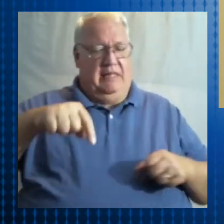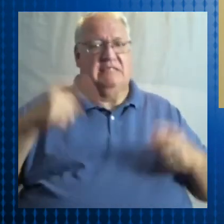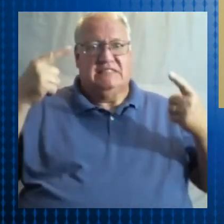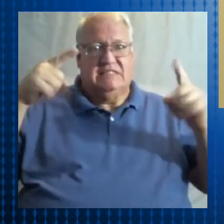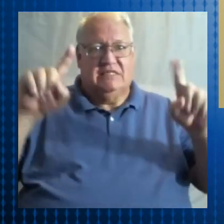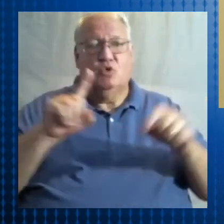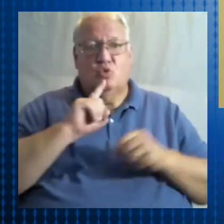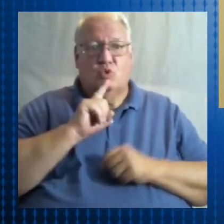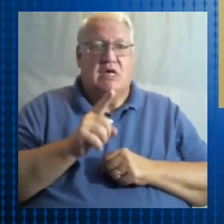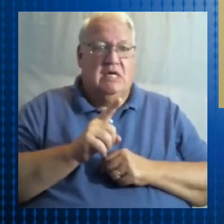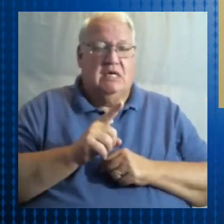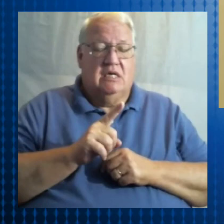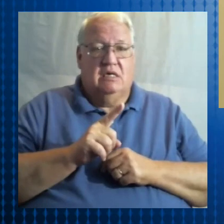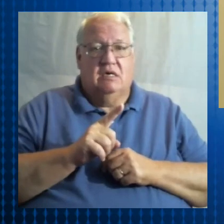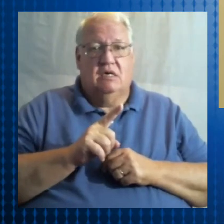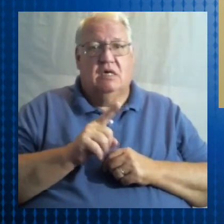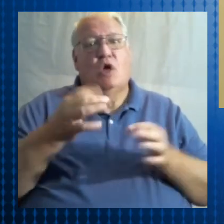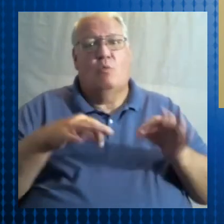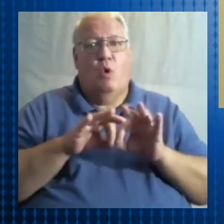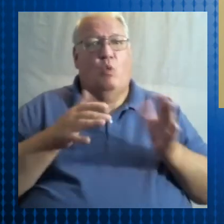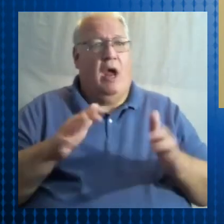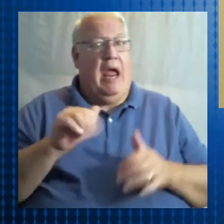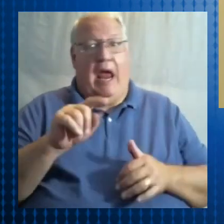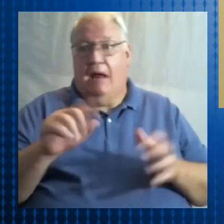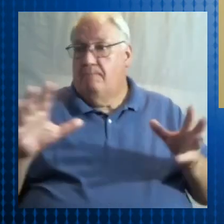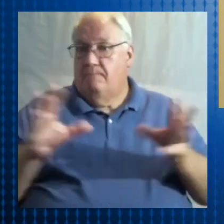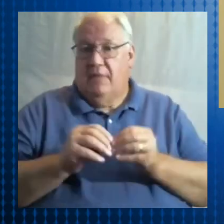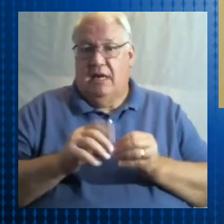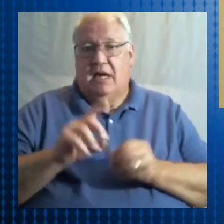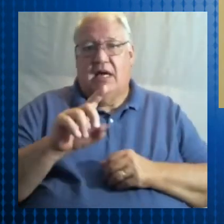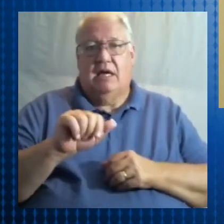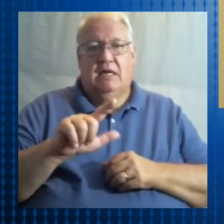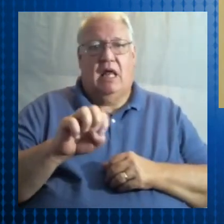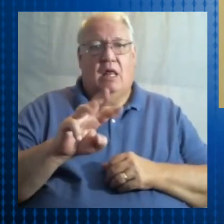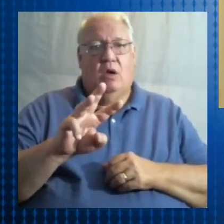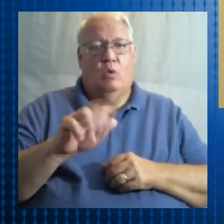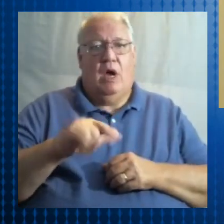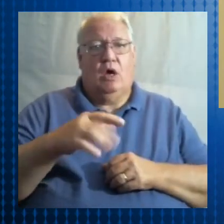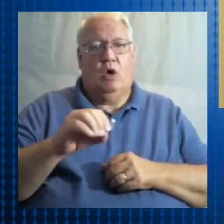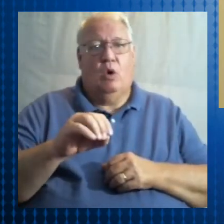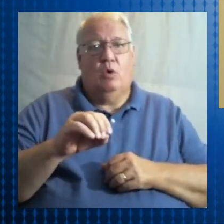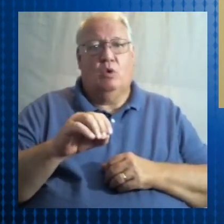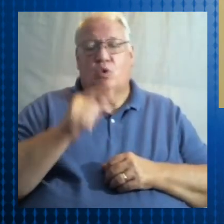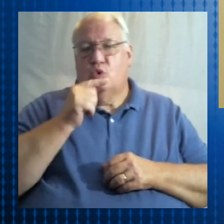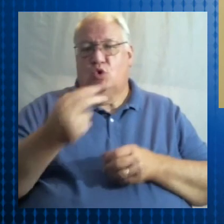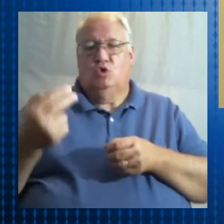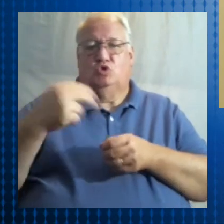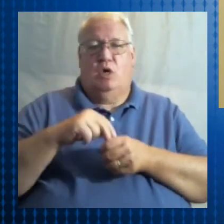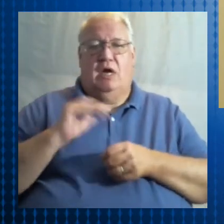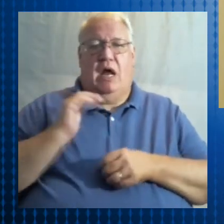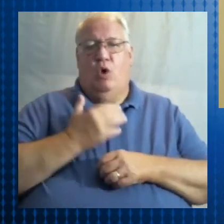ways, really in a very important way. We're at a meeting, and Dale Weigel, who joined our Ed